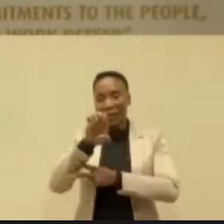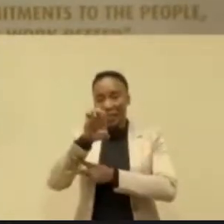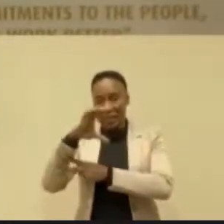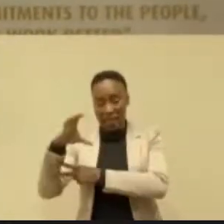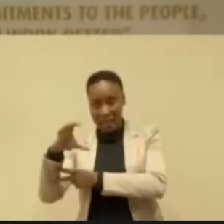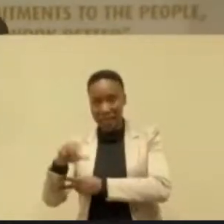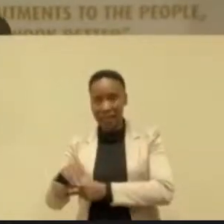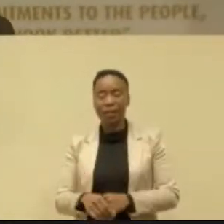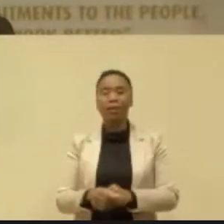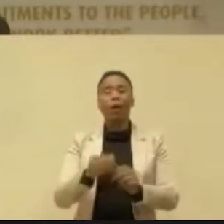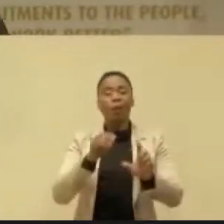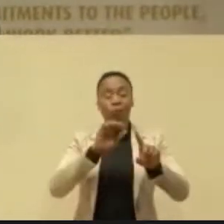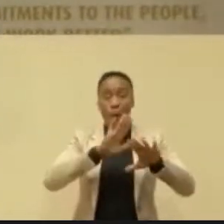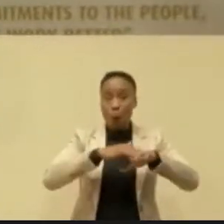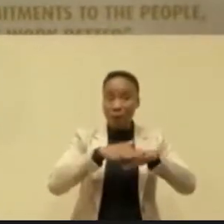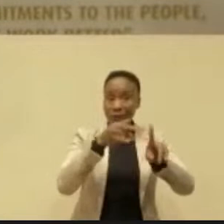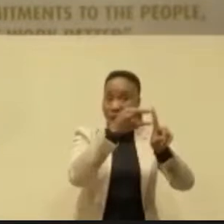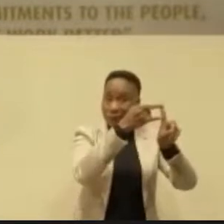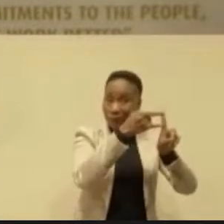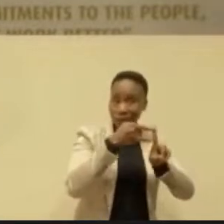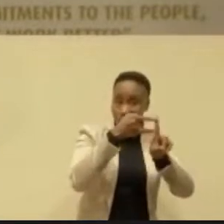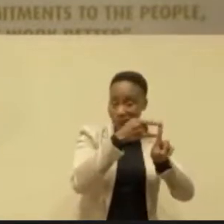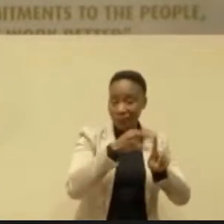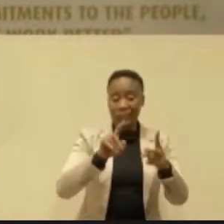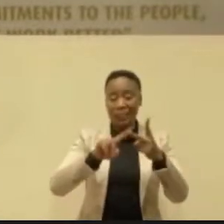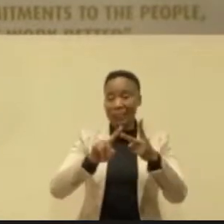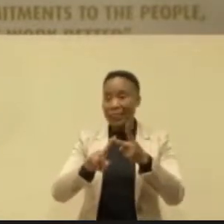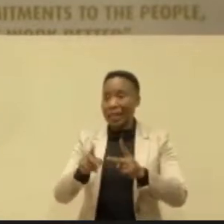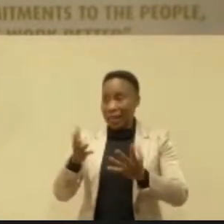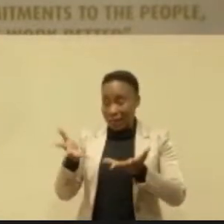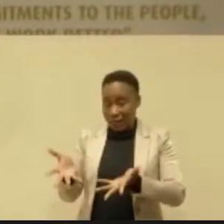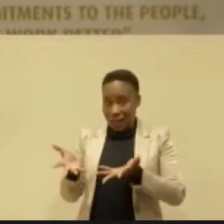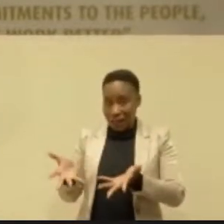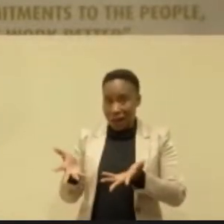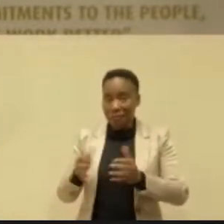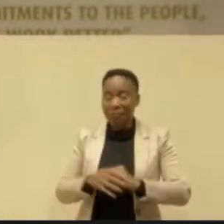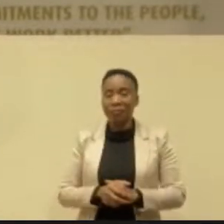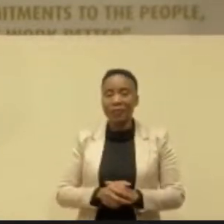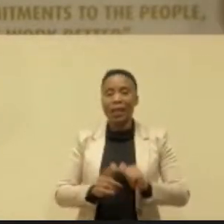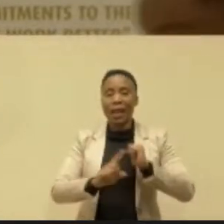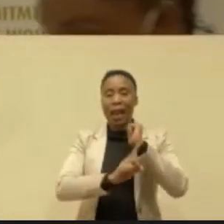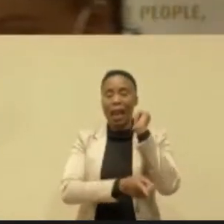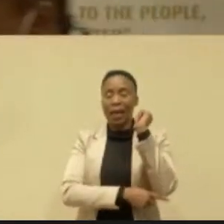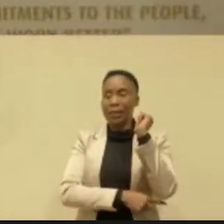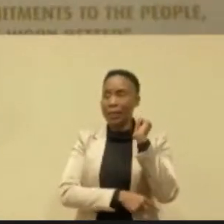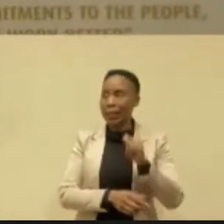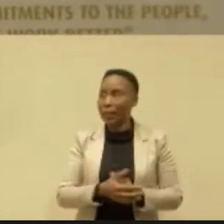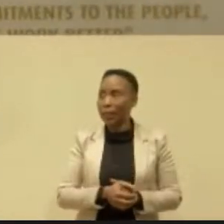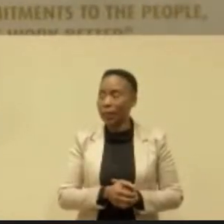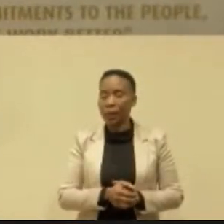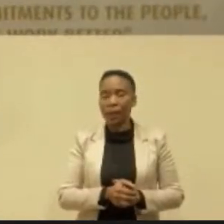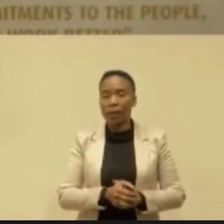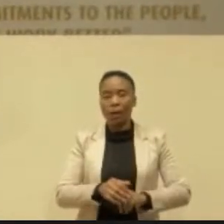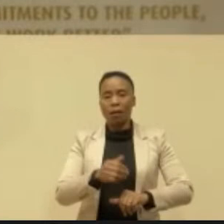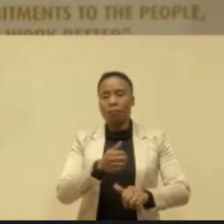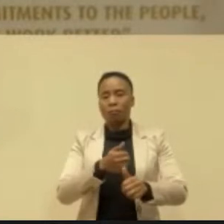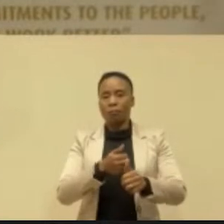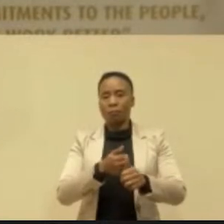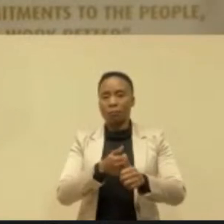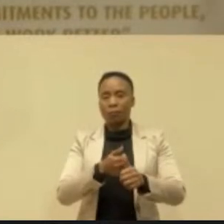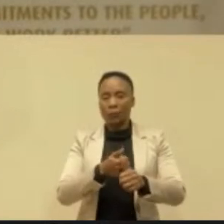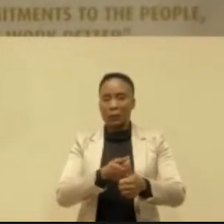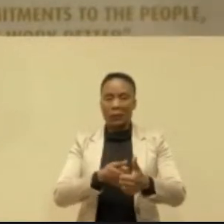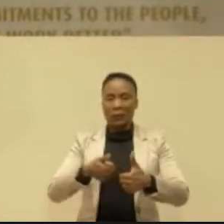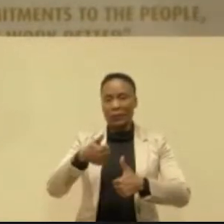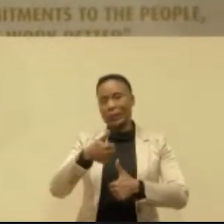the ones on the platform in the one with the table and lastly to my chief commander one who's